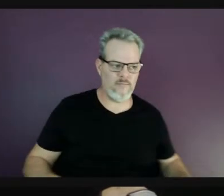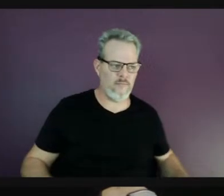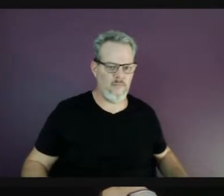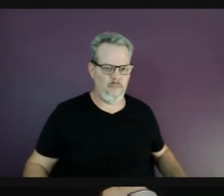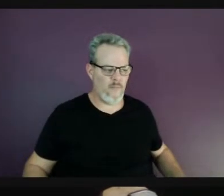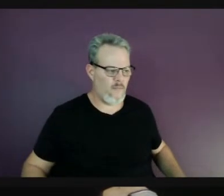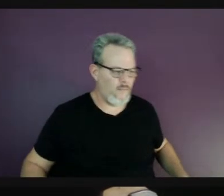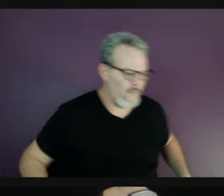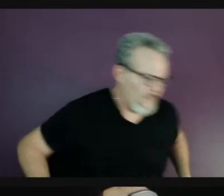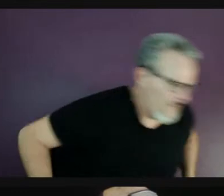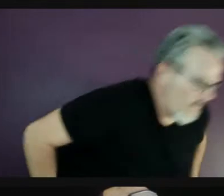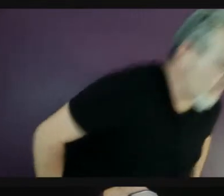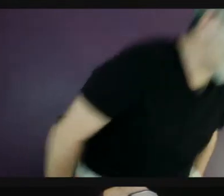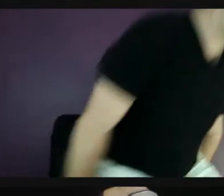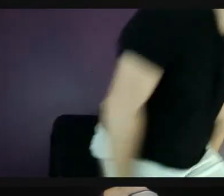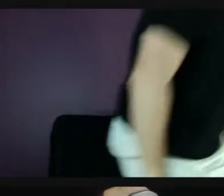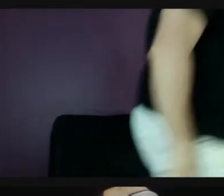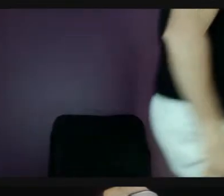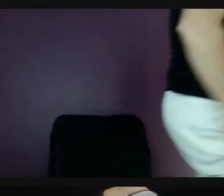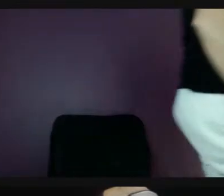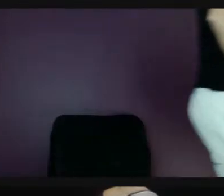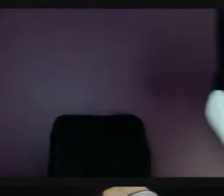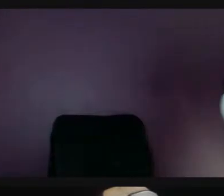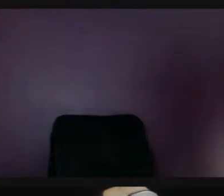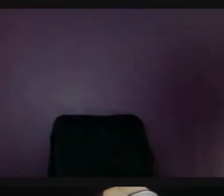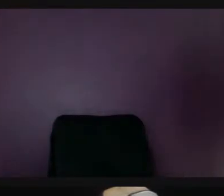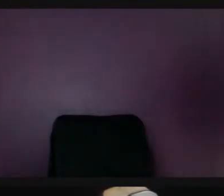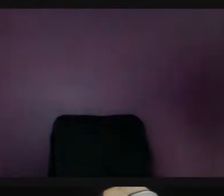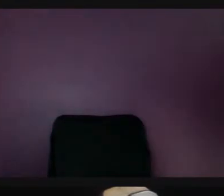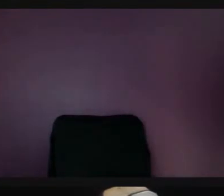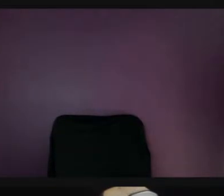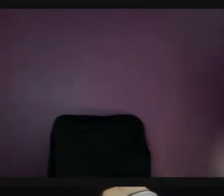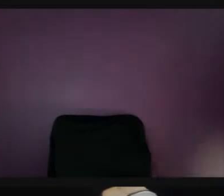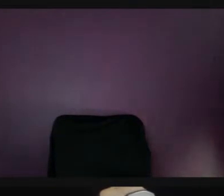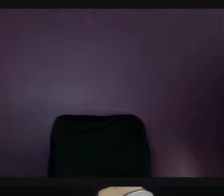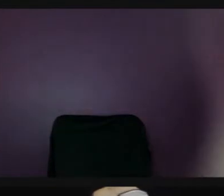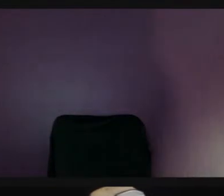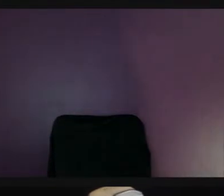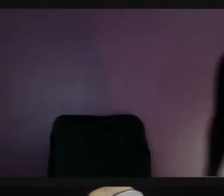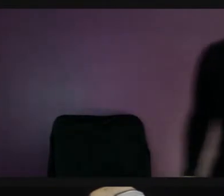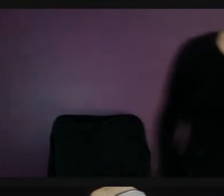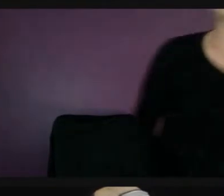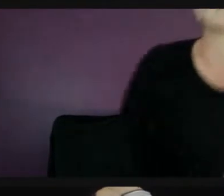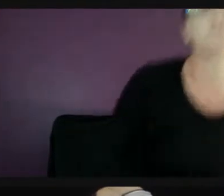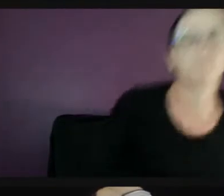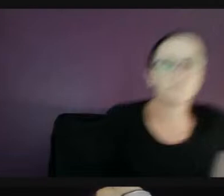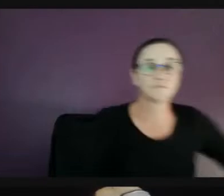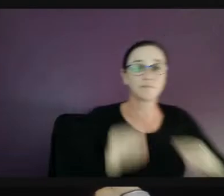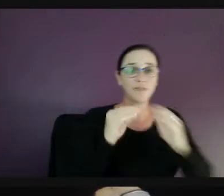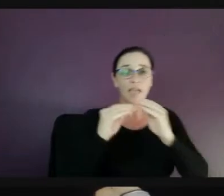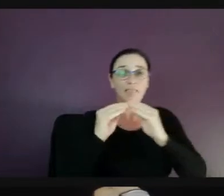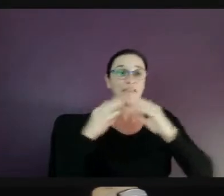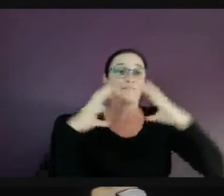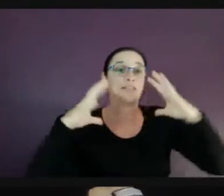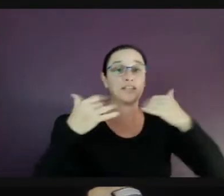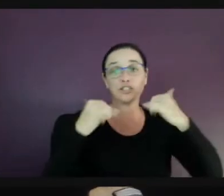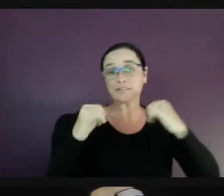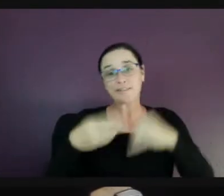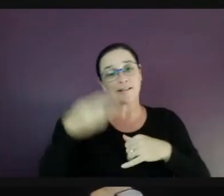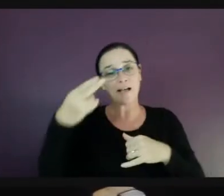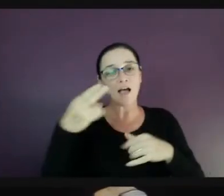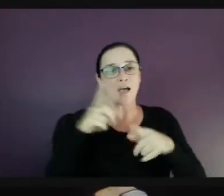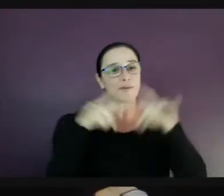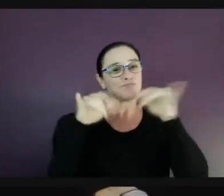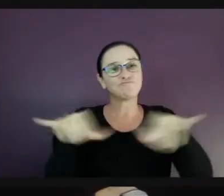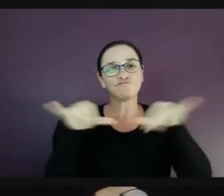Inflation remains high, returned to the level just before the last eruption. And otherwise, things are pretty standard to what we saw before, except the